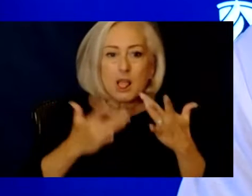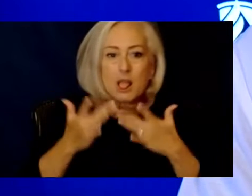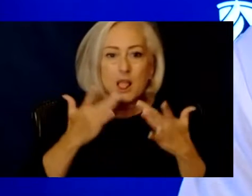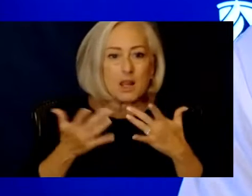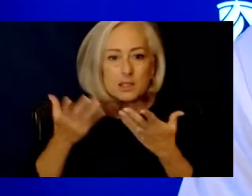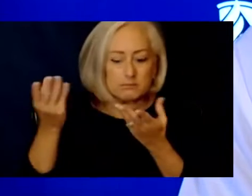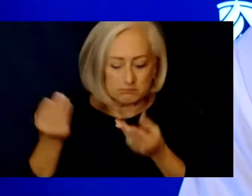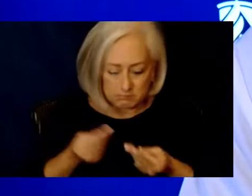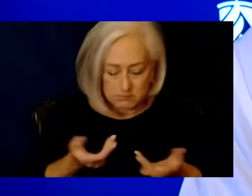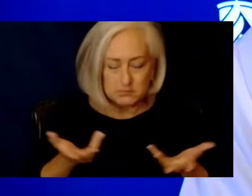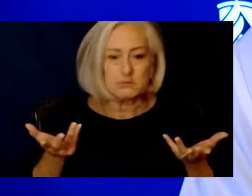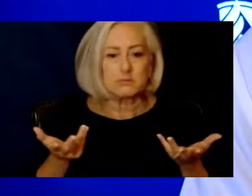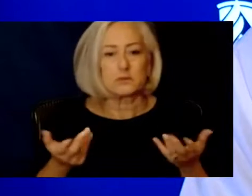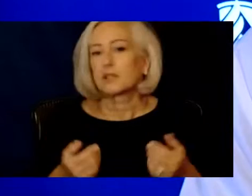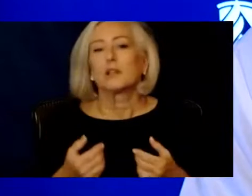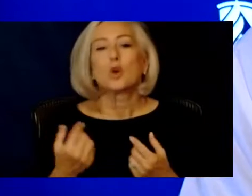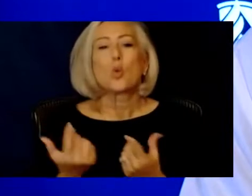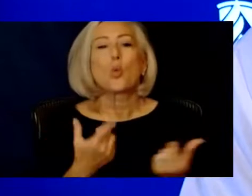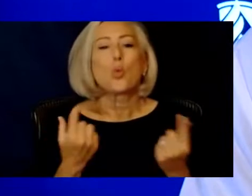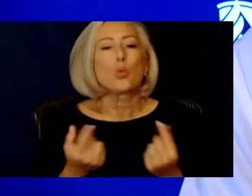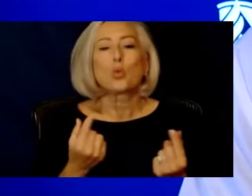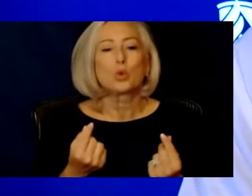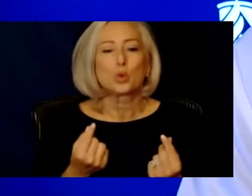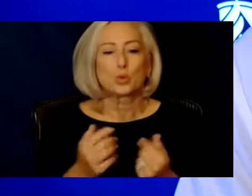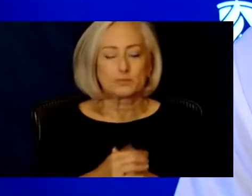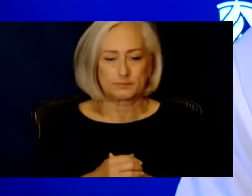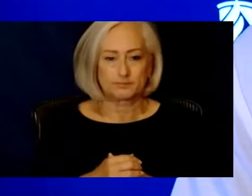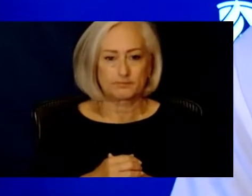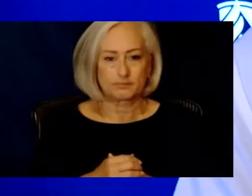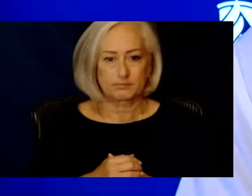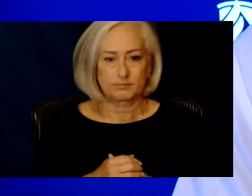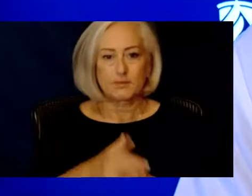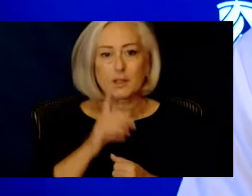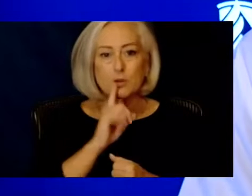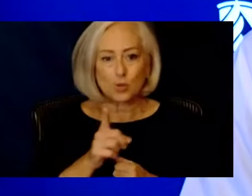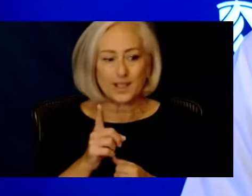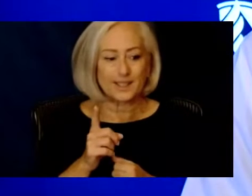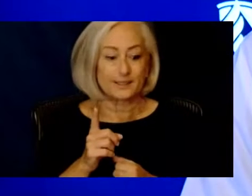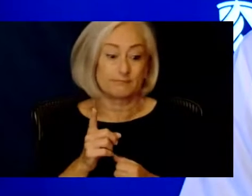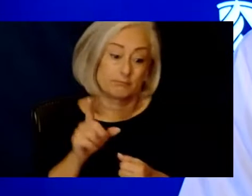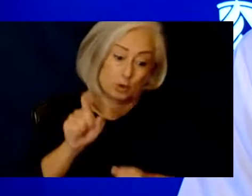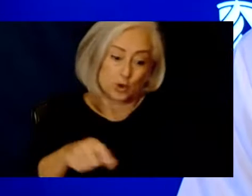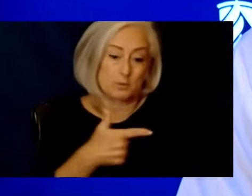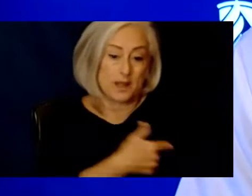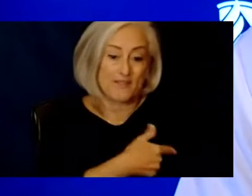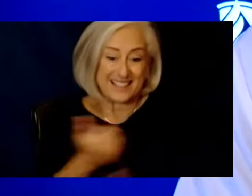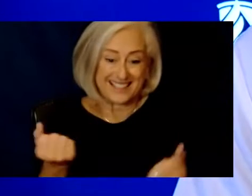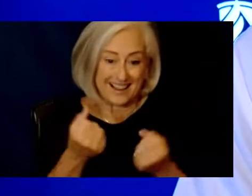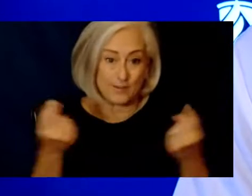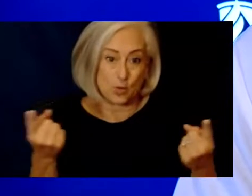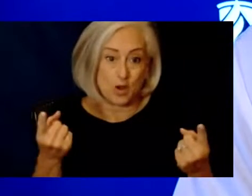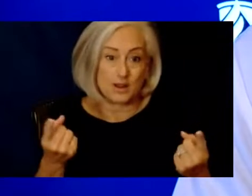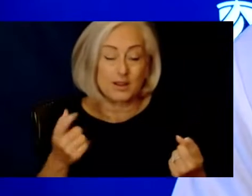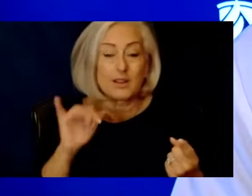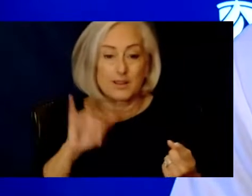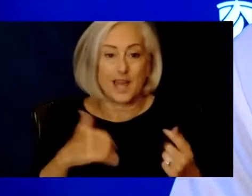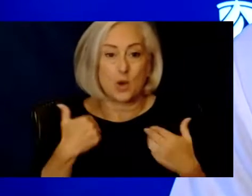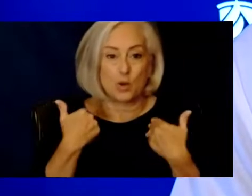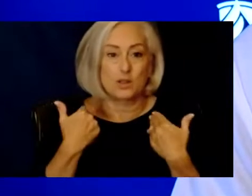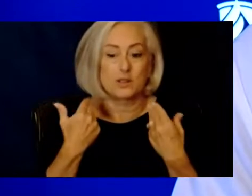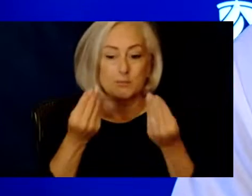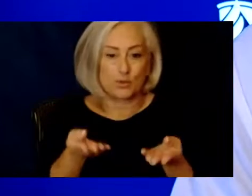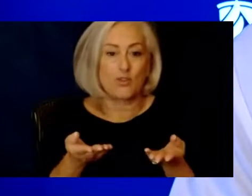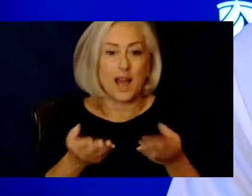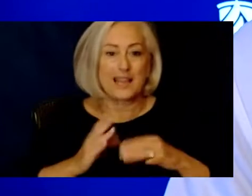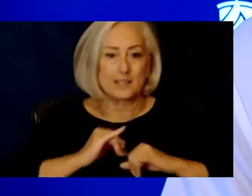What do I think should happen really is to be able to vaccinate everybody, and I think that will give immunity to